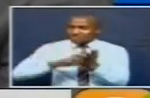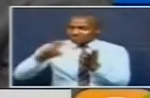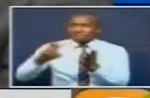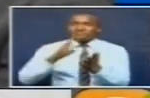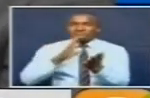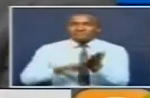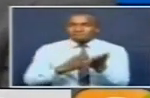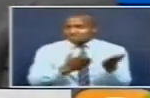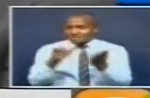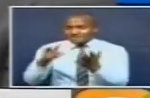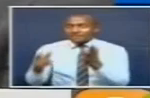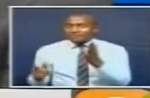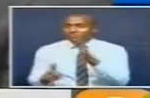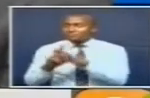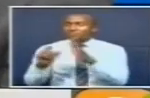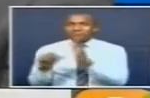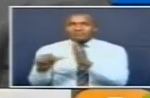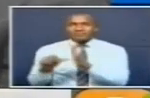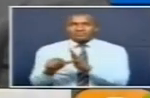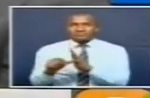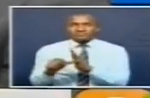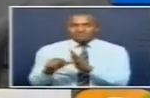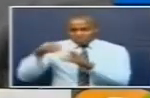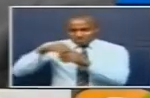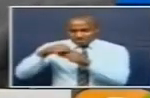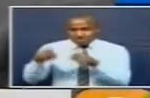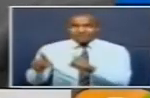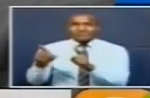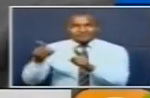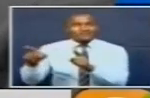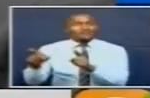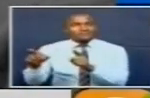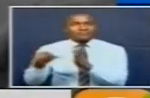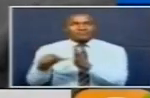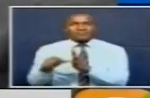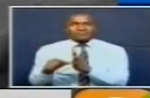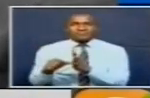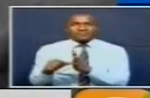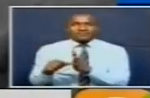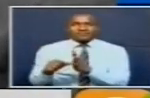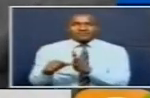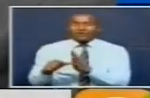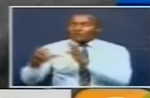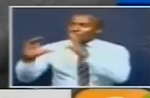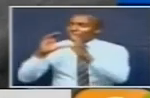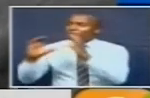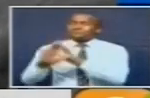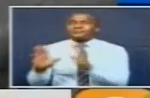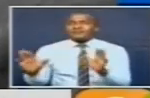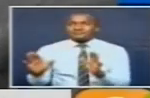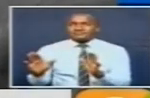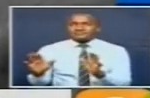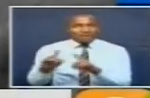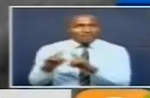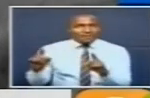little bit of anxiety among the officers. And I think that was the point of departure. It's just a question of communication at that particular time. But